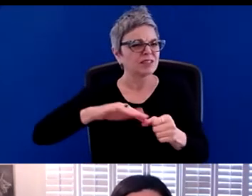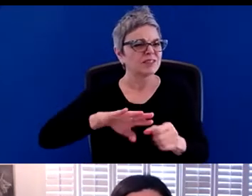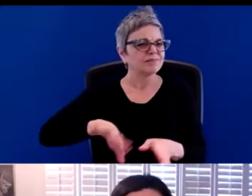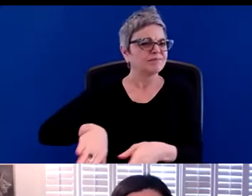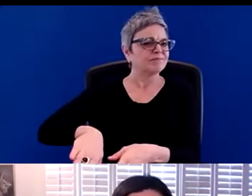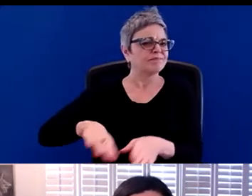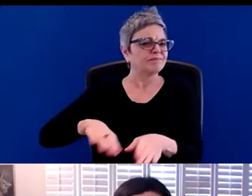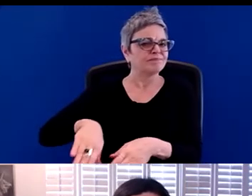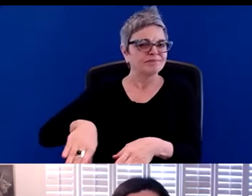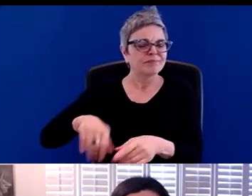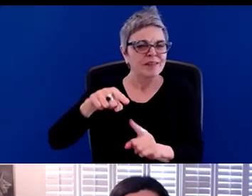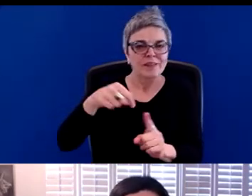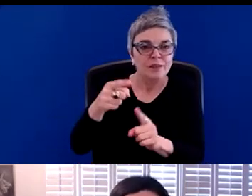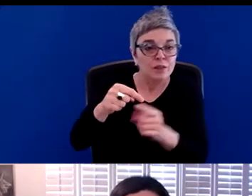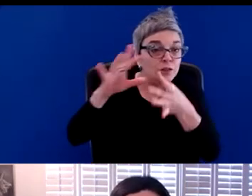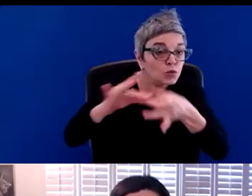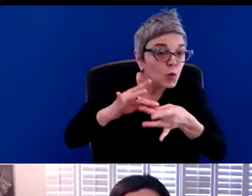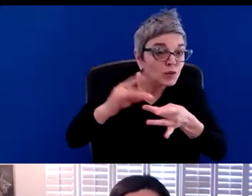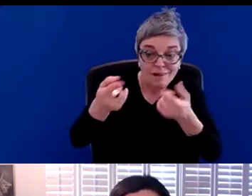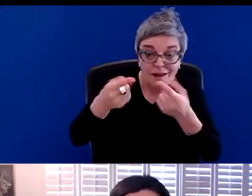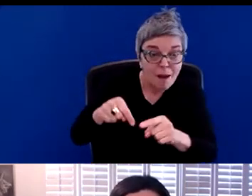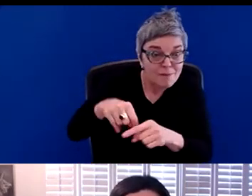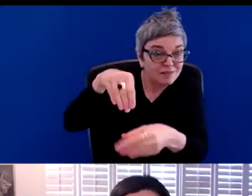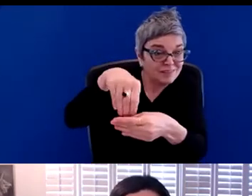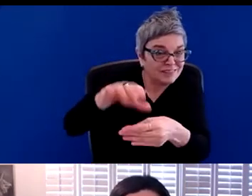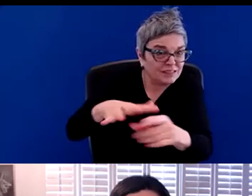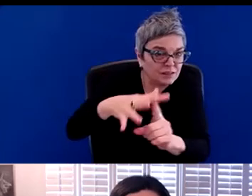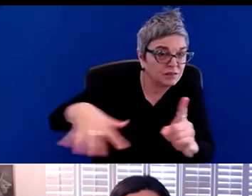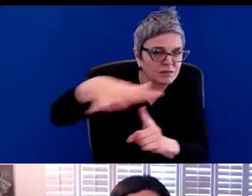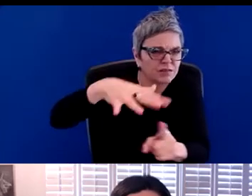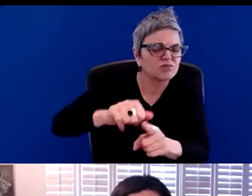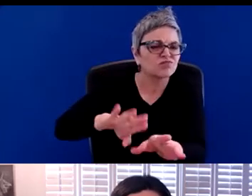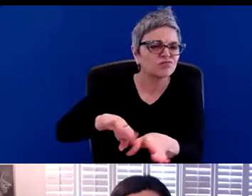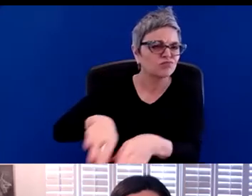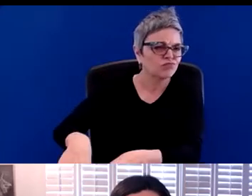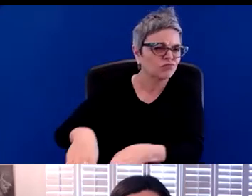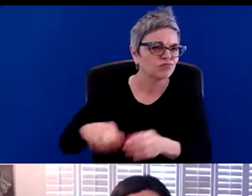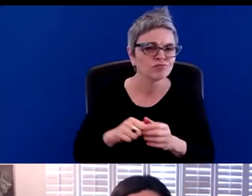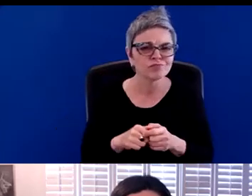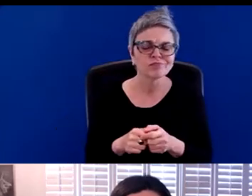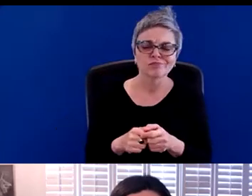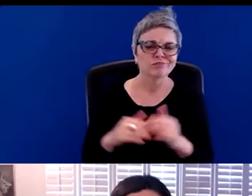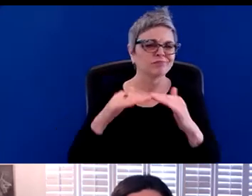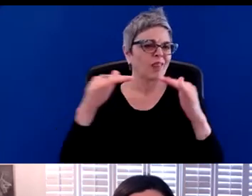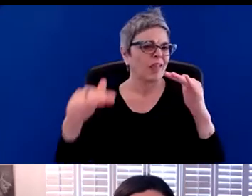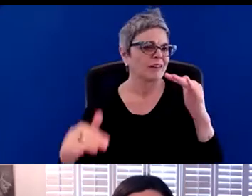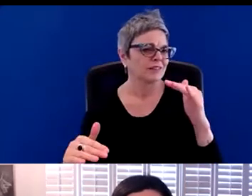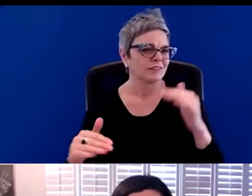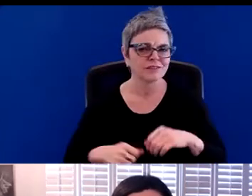the articulations happening online. One of the, again, I mean, a